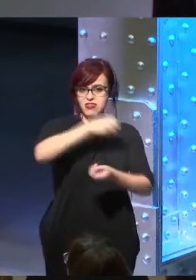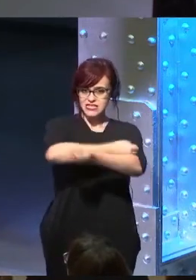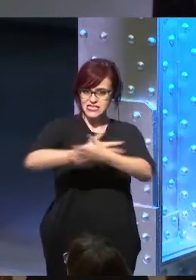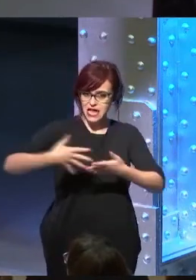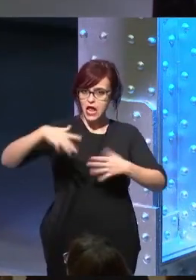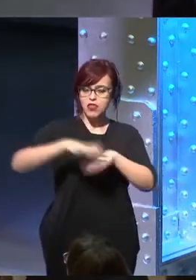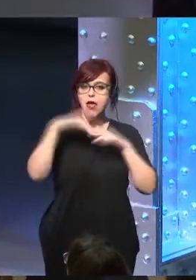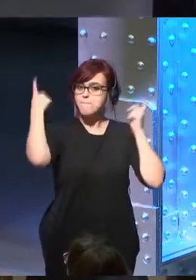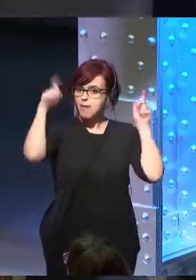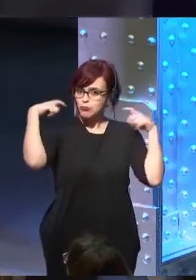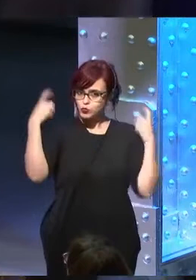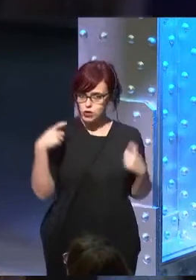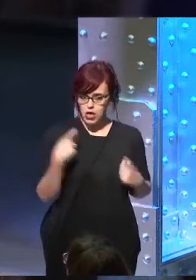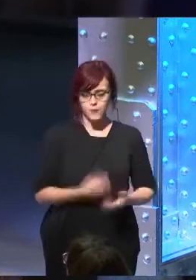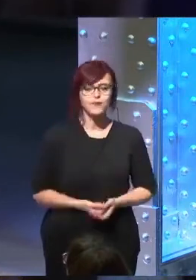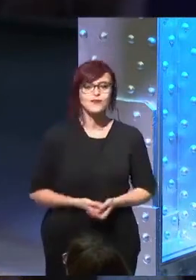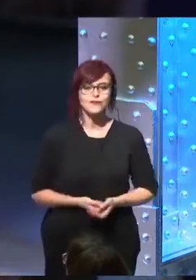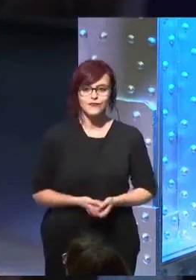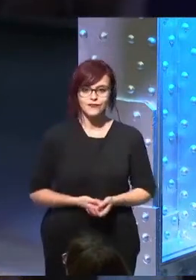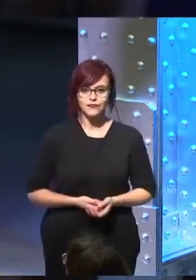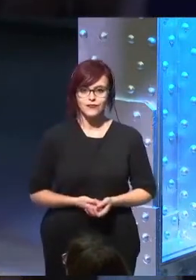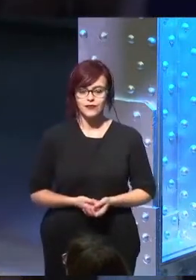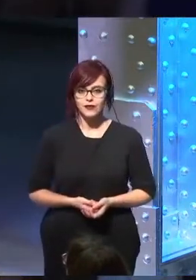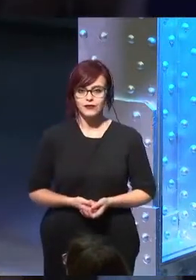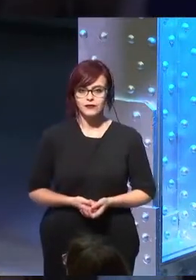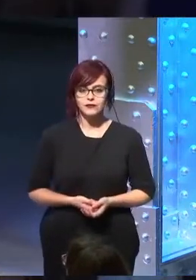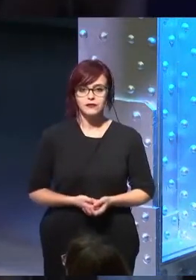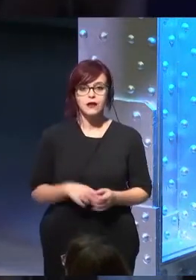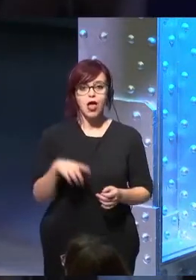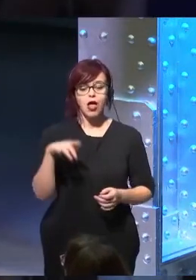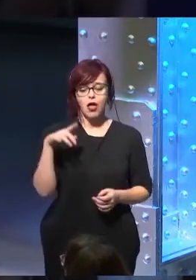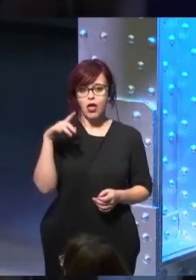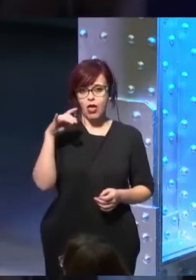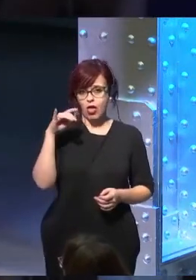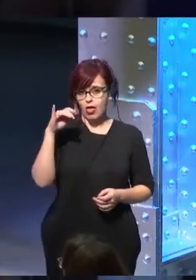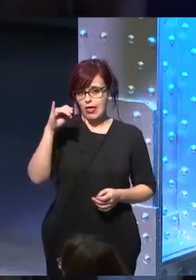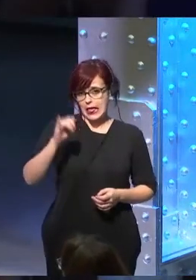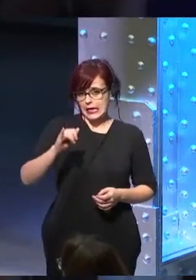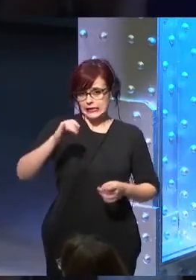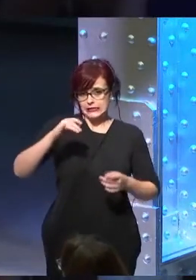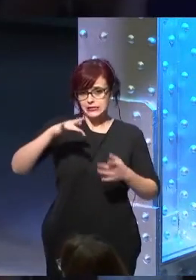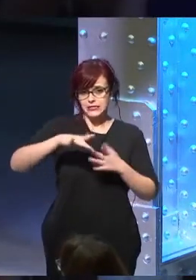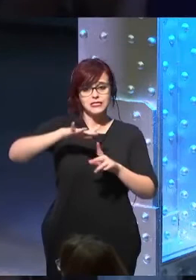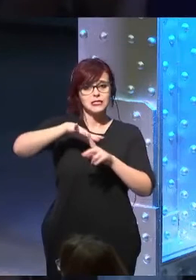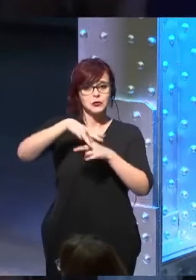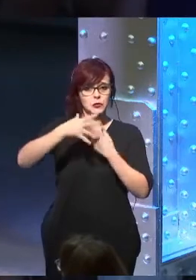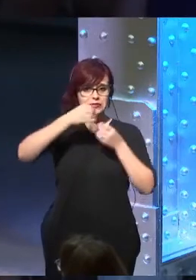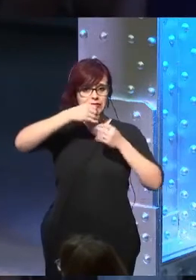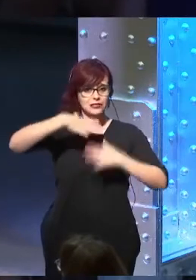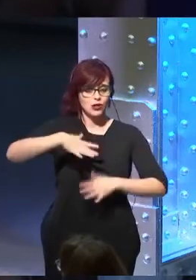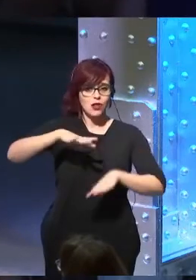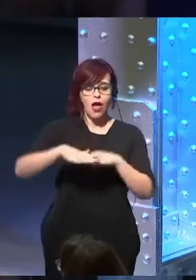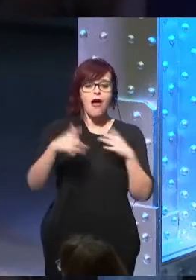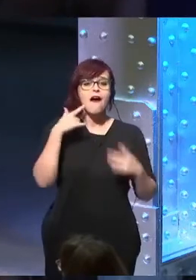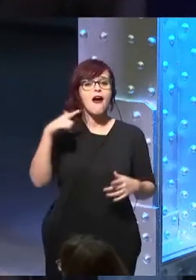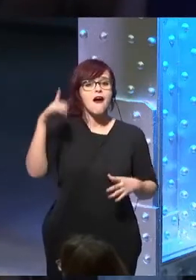Medusa. Now, there have been many notable occasions in modern feminism when women theorists have